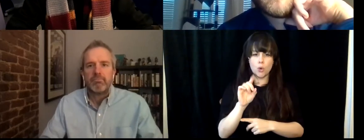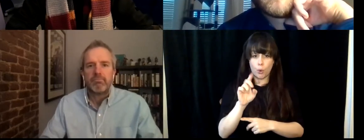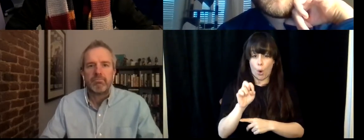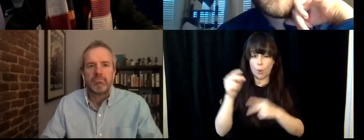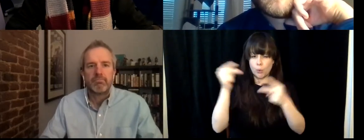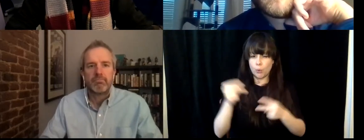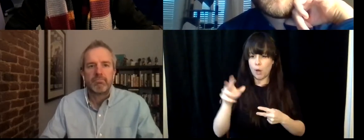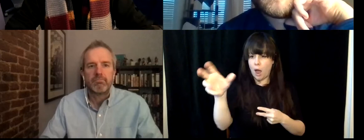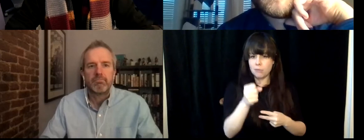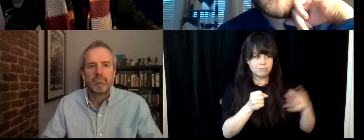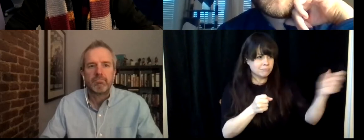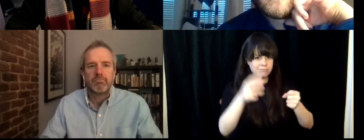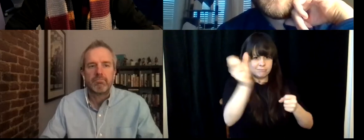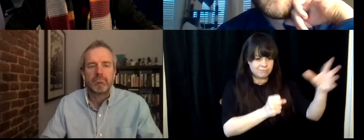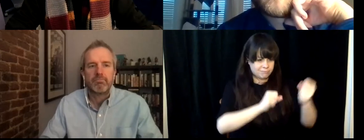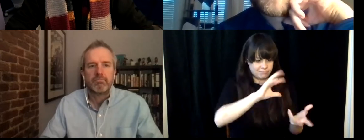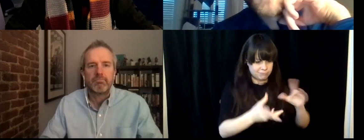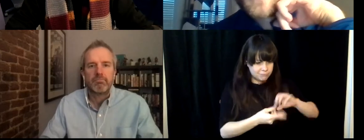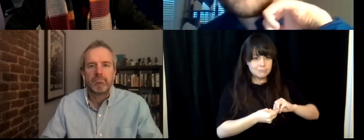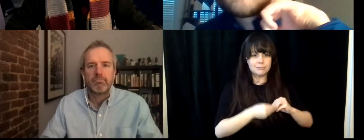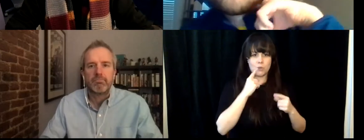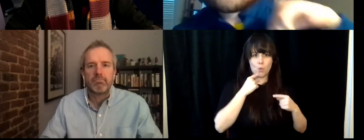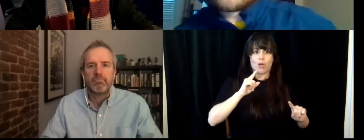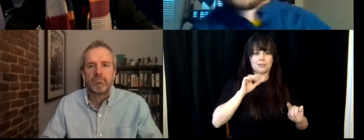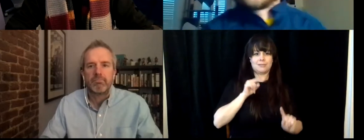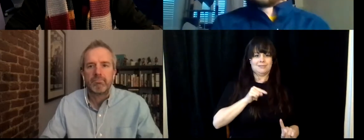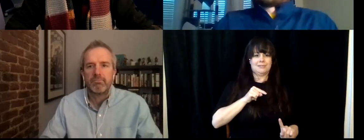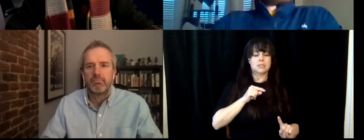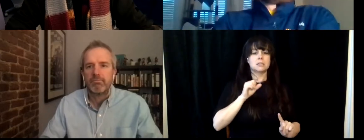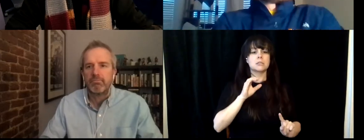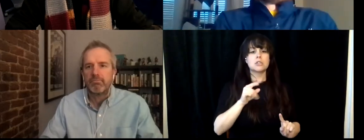you have to be familiar with the Unity game engine to some degree,